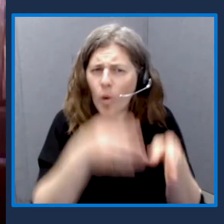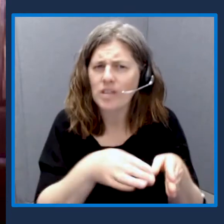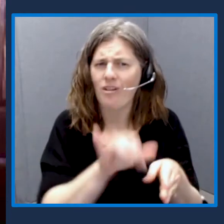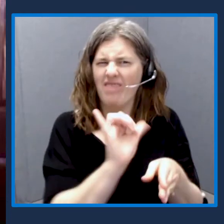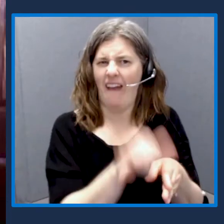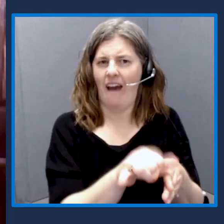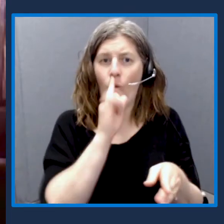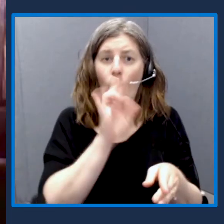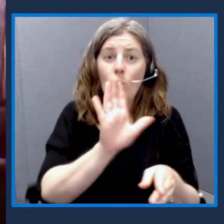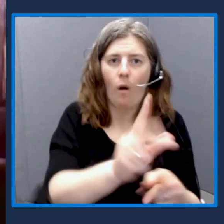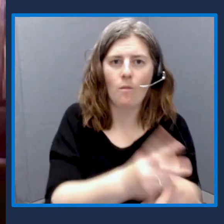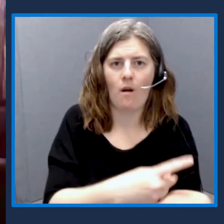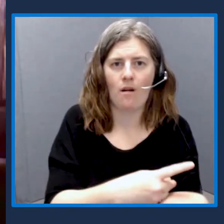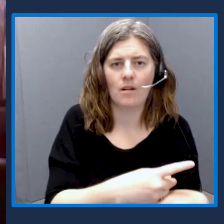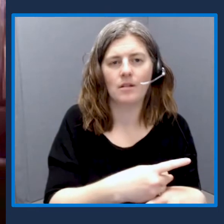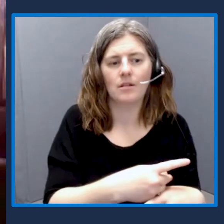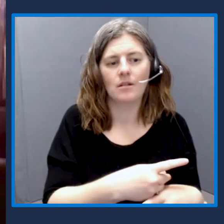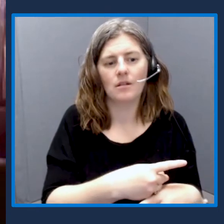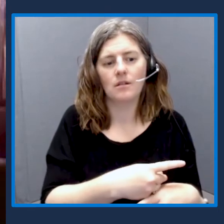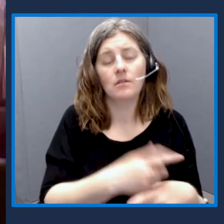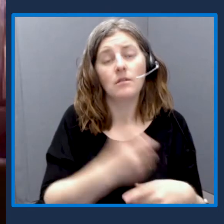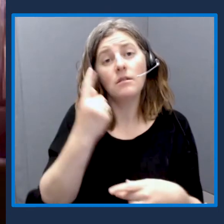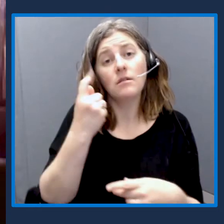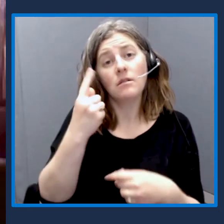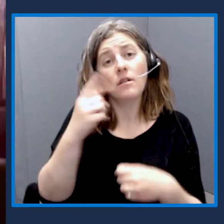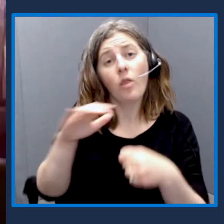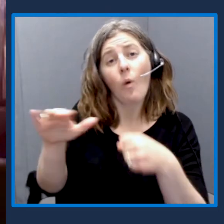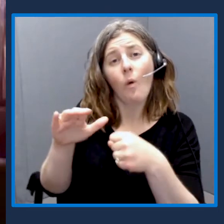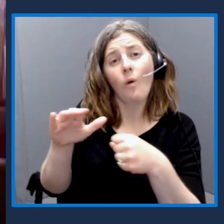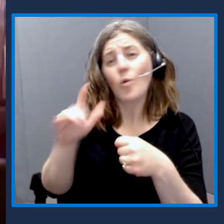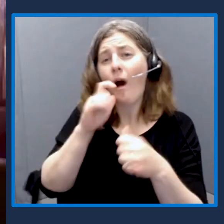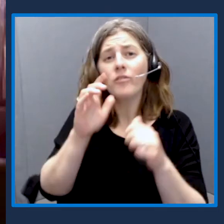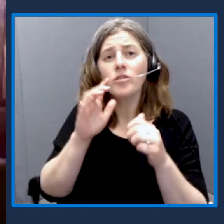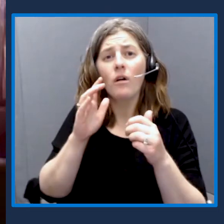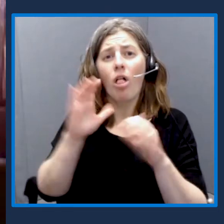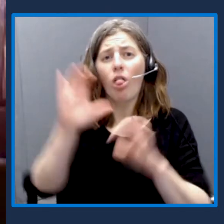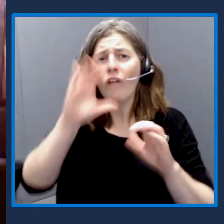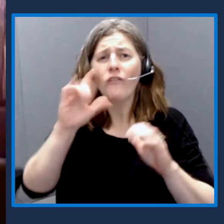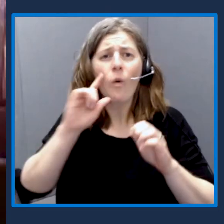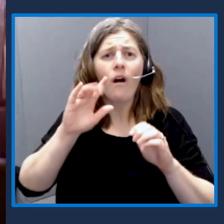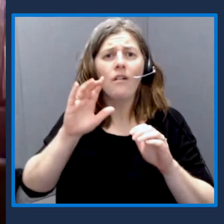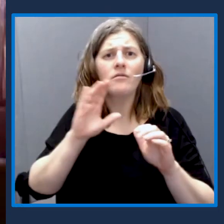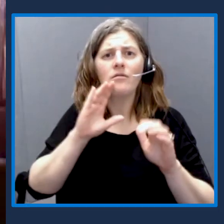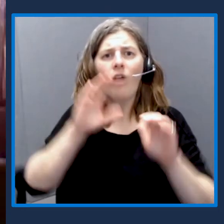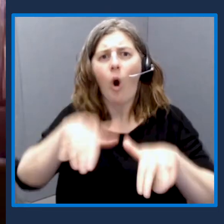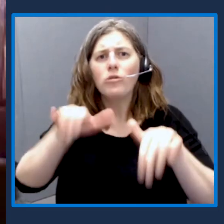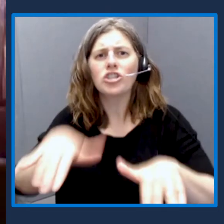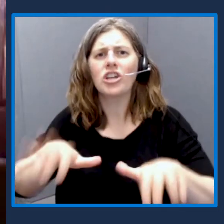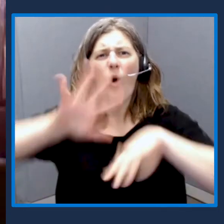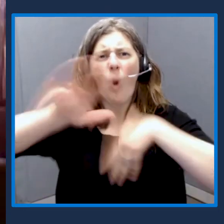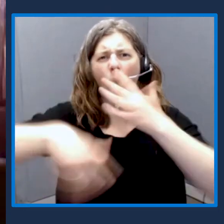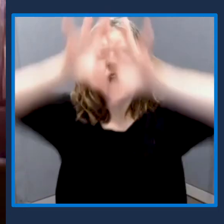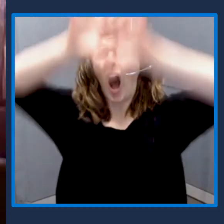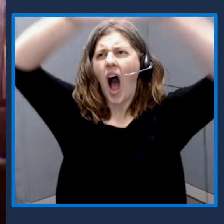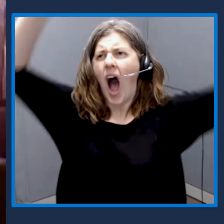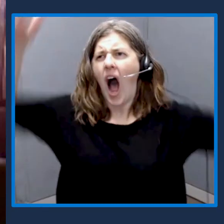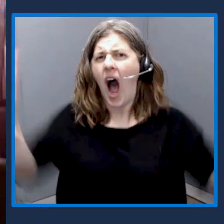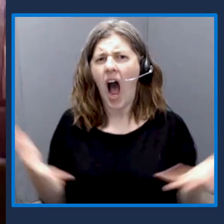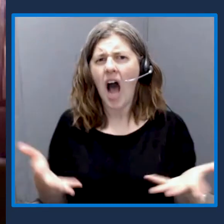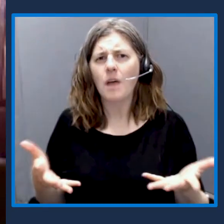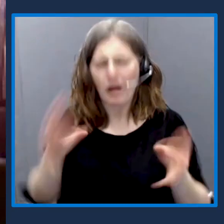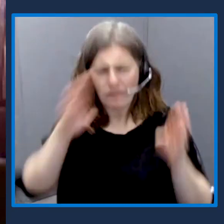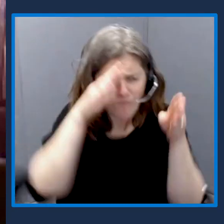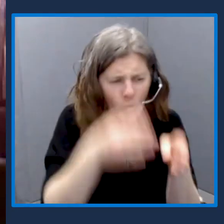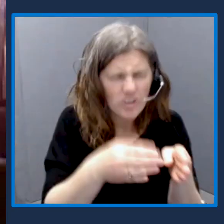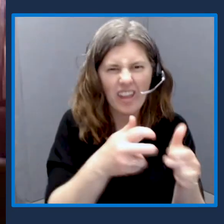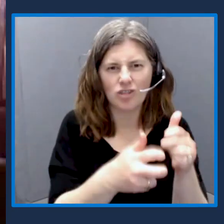have to sort of boil the entire ocean more than you need to focus on the issues. And